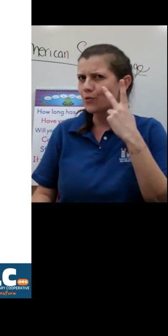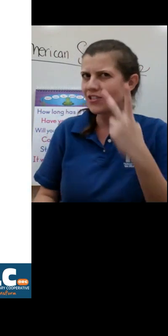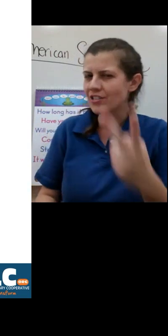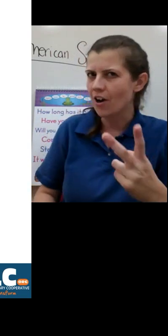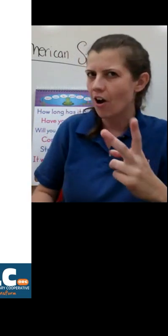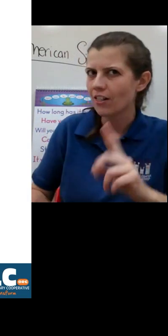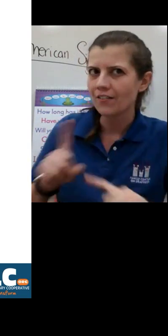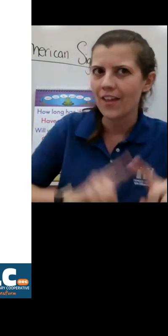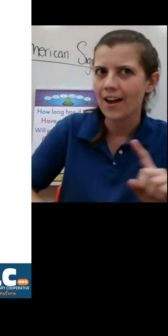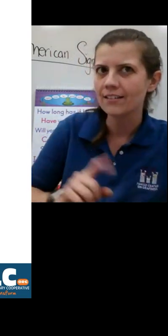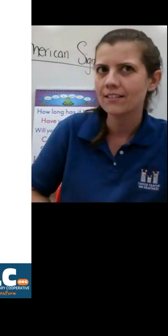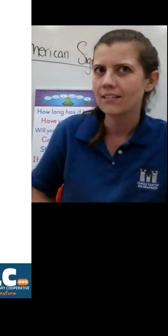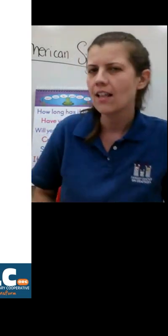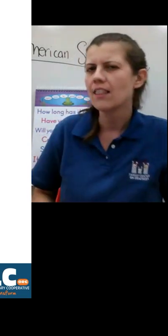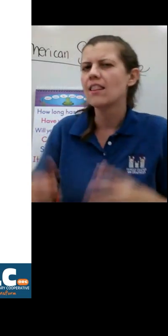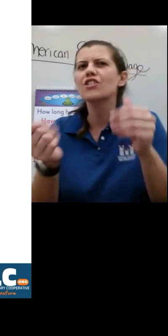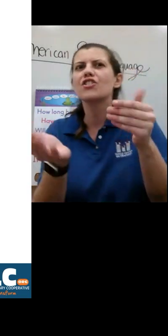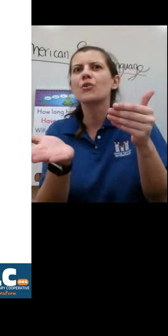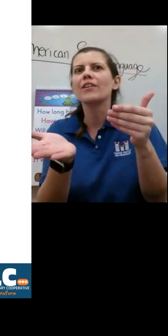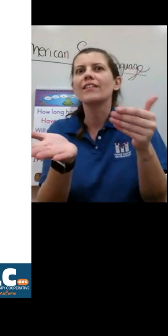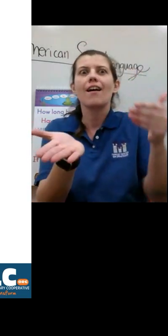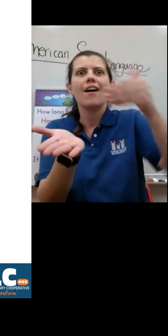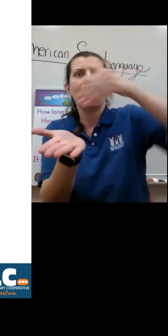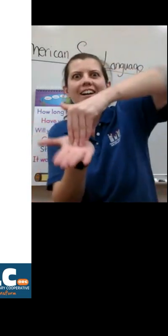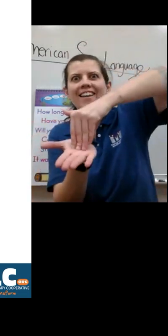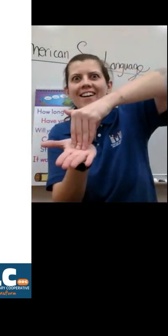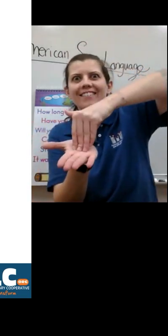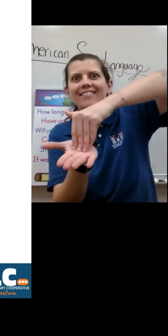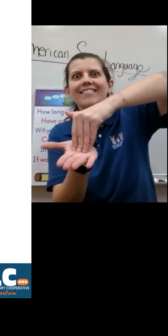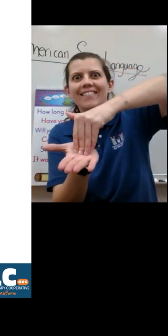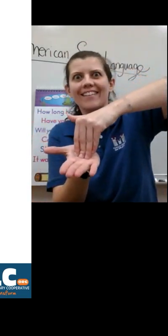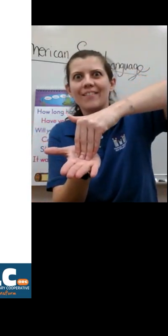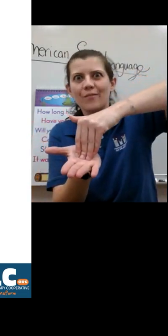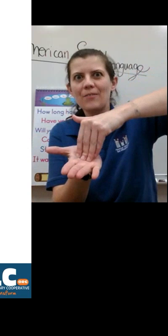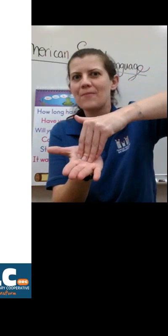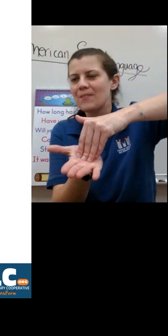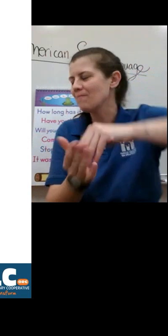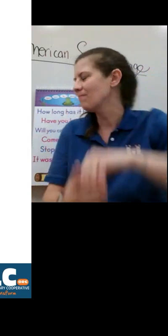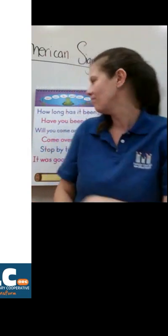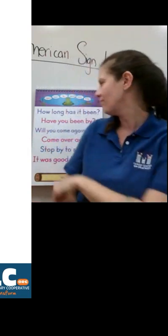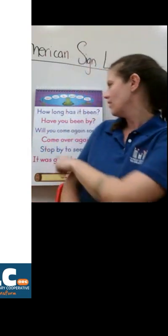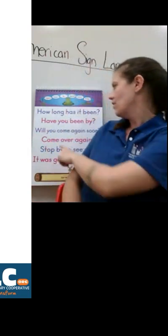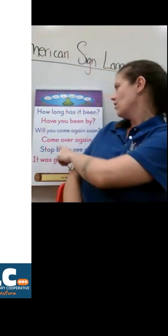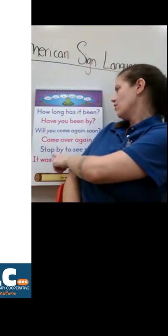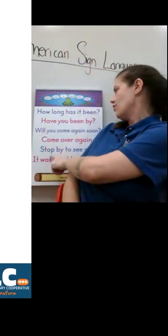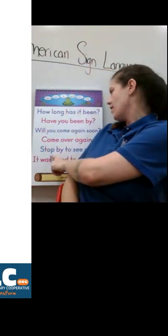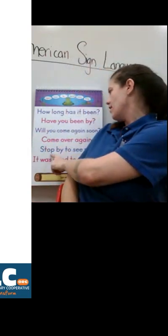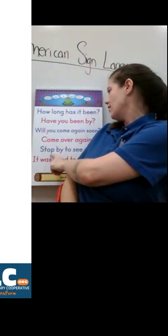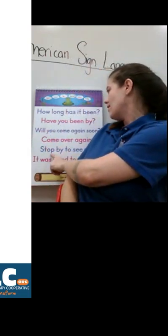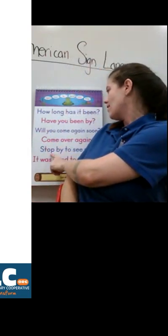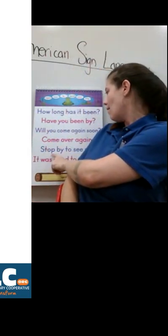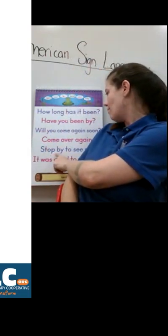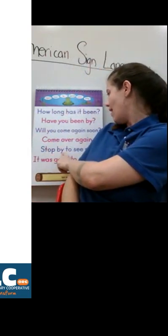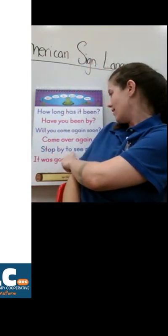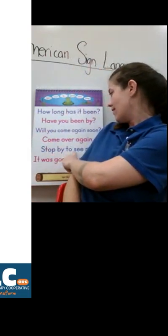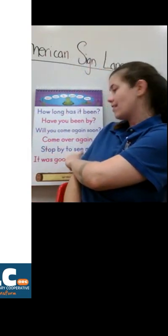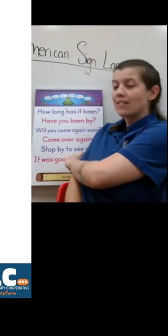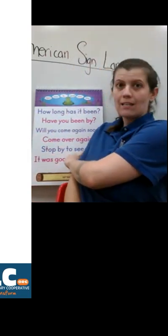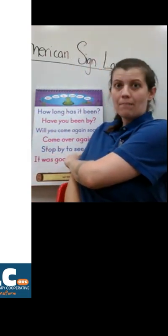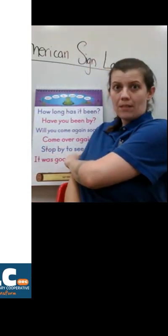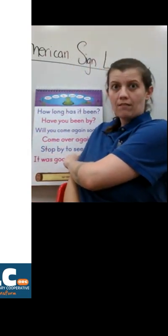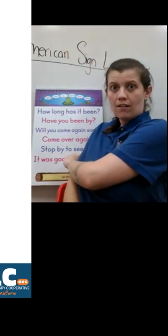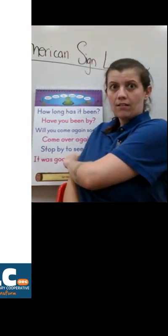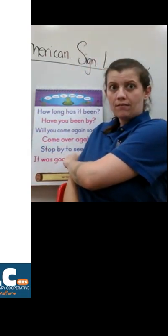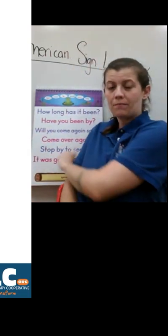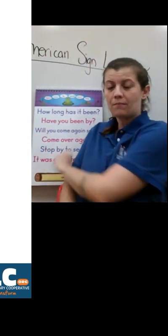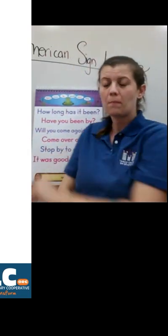Okay. Did you see all of that? Let's do it again. With me. Just like, stop by